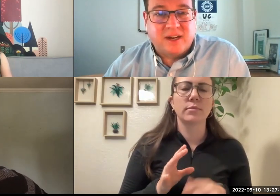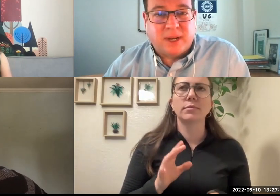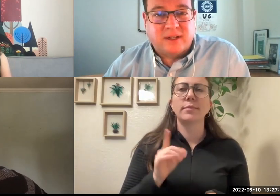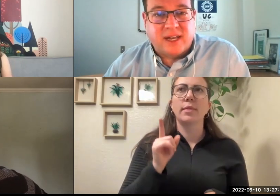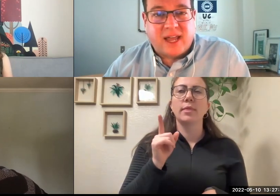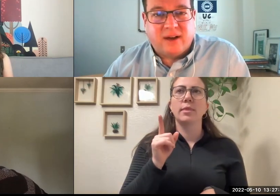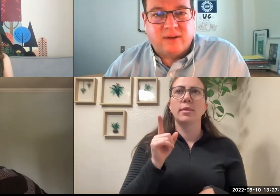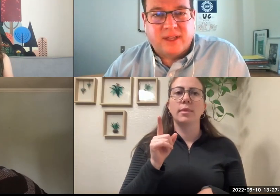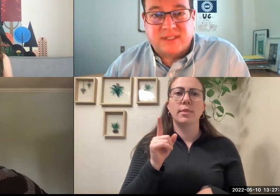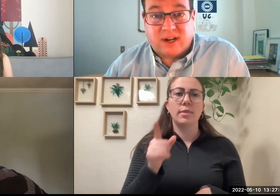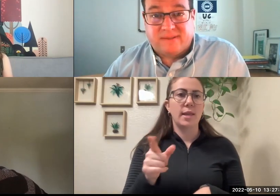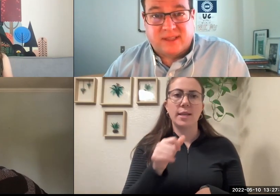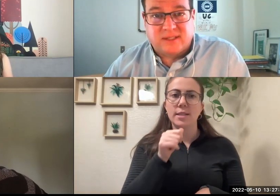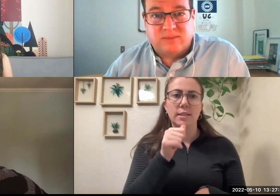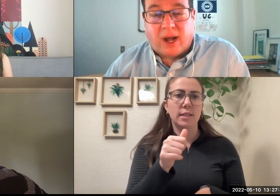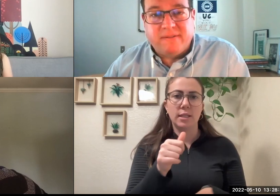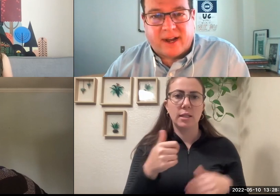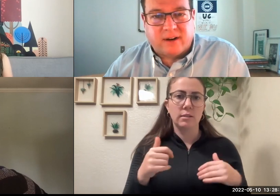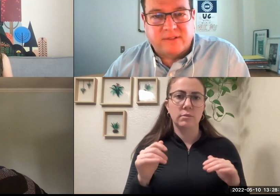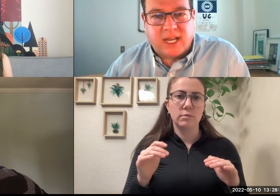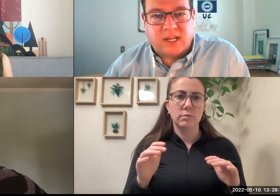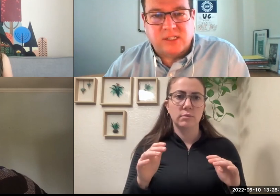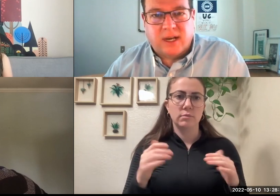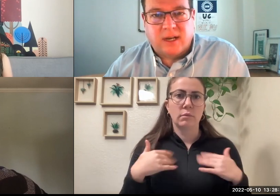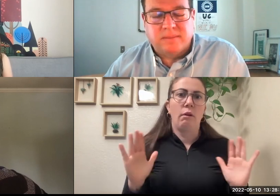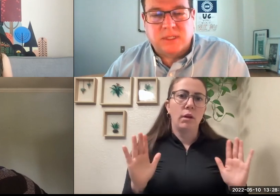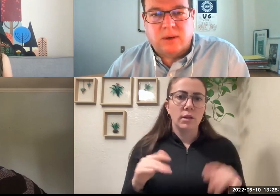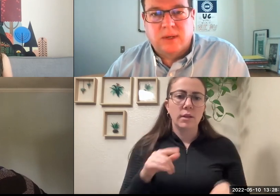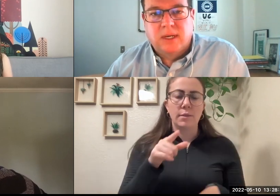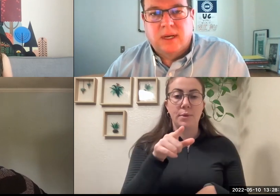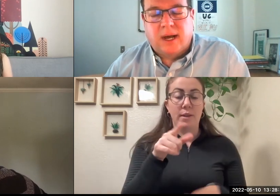They didn't buckle, and now they've set off like this wildfire of change.